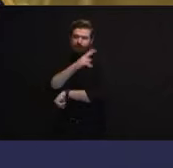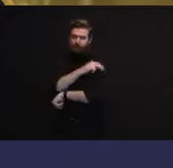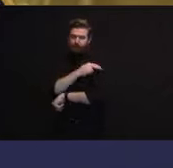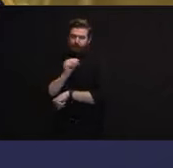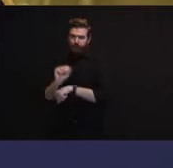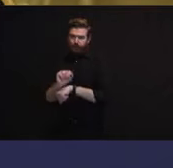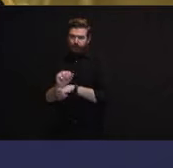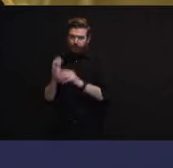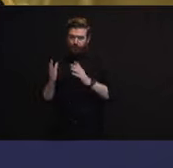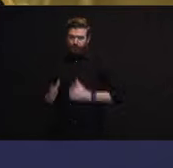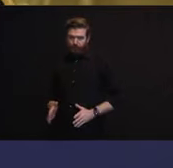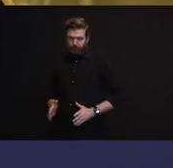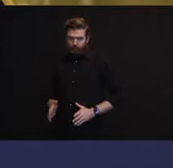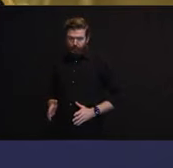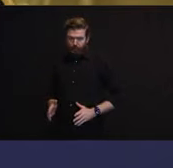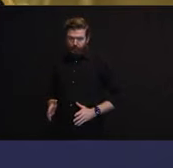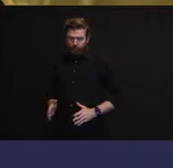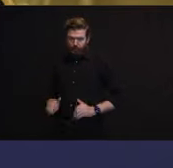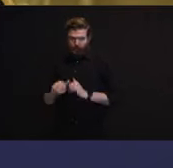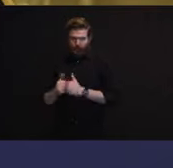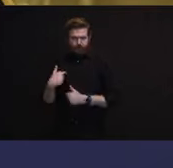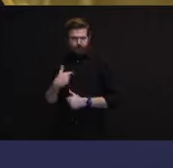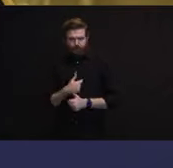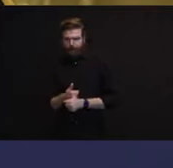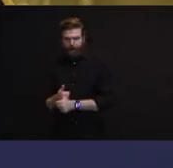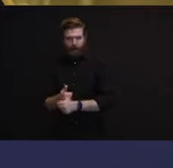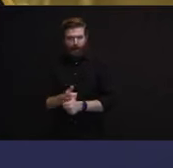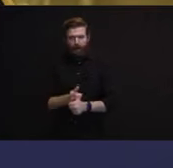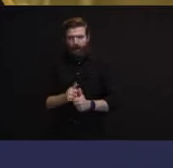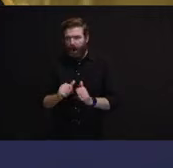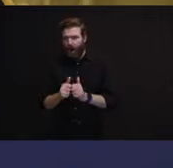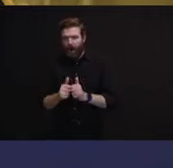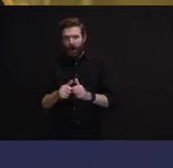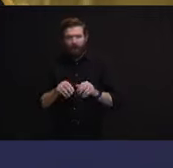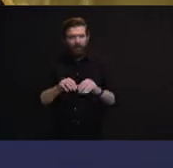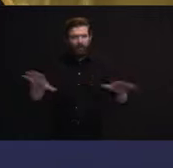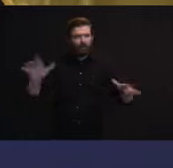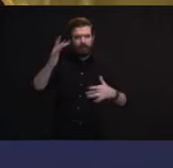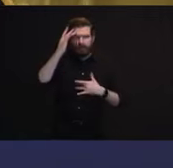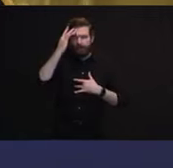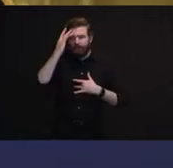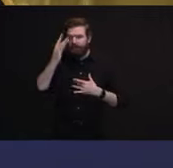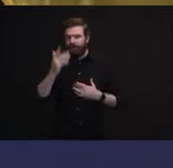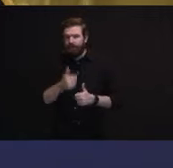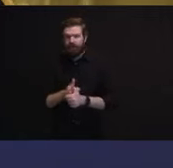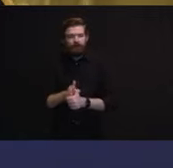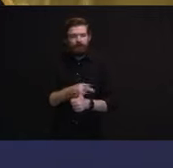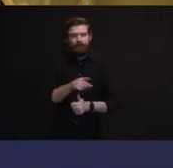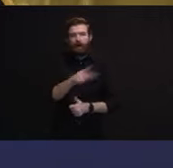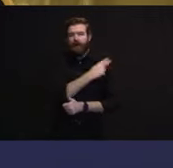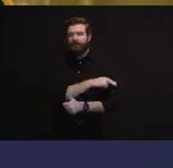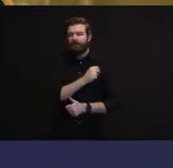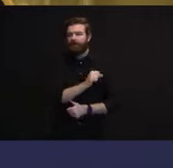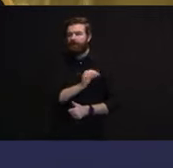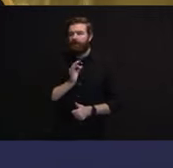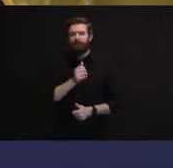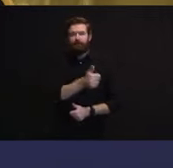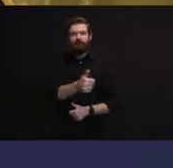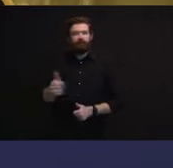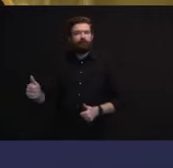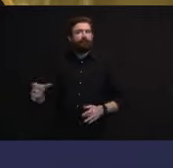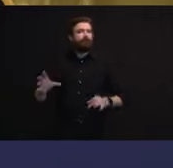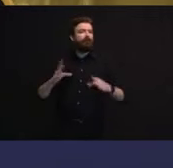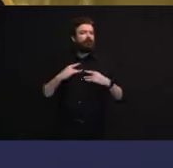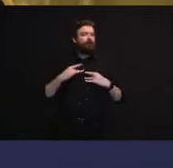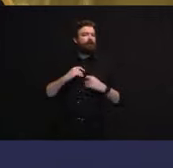among hospital workers? Why isn't there a public dashboard similar to the outbreaks at schools and long-term care facilities? Why is New Jersey's positivity rate so